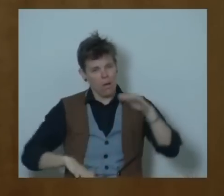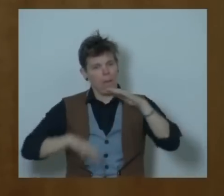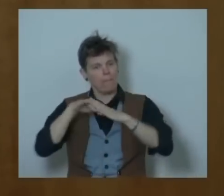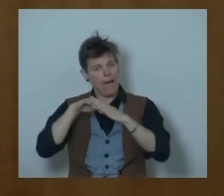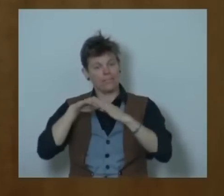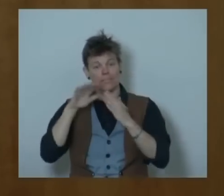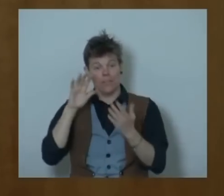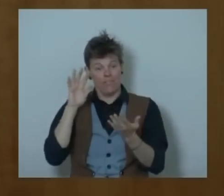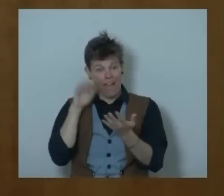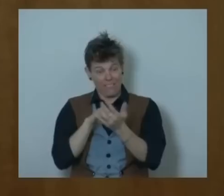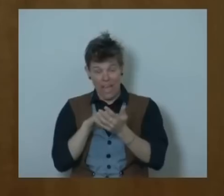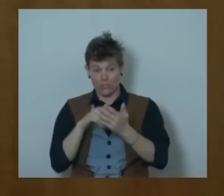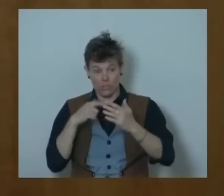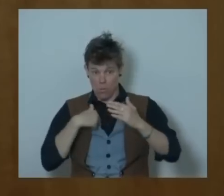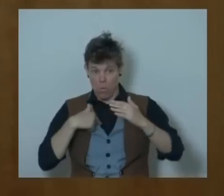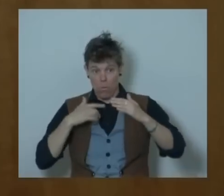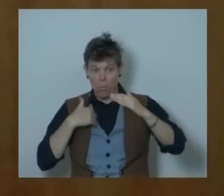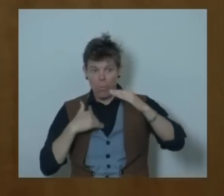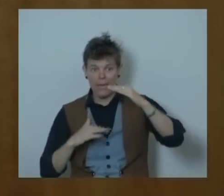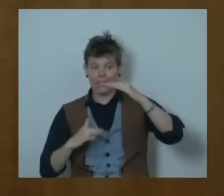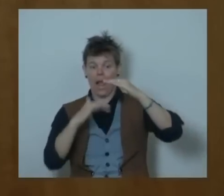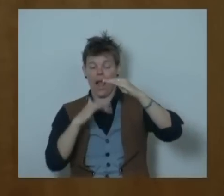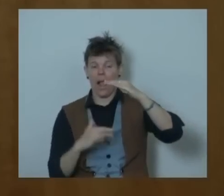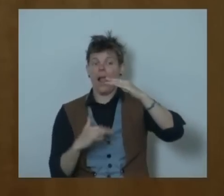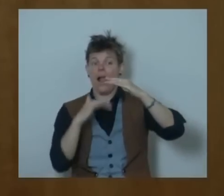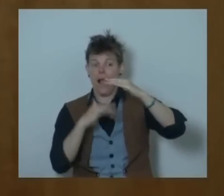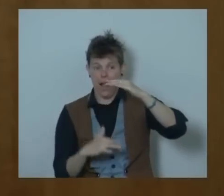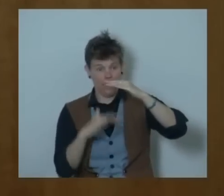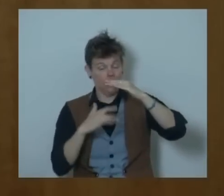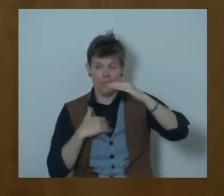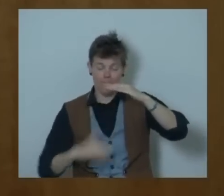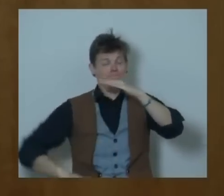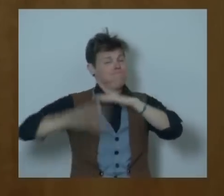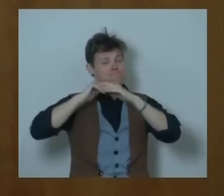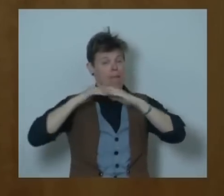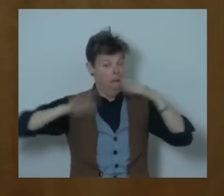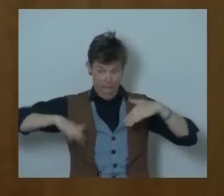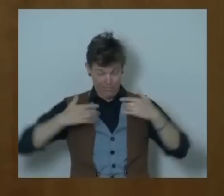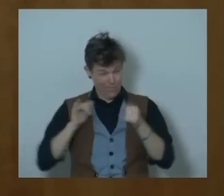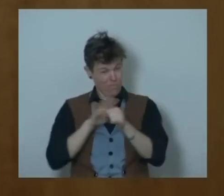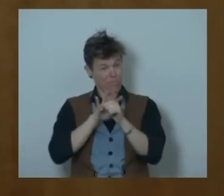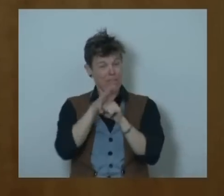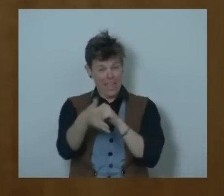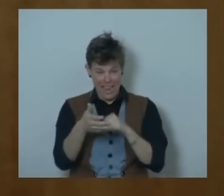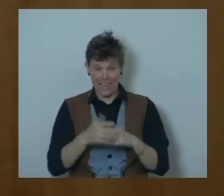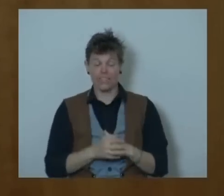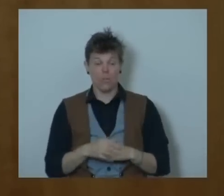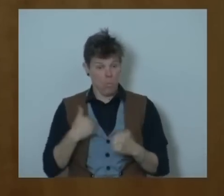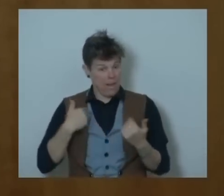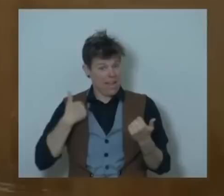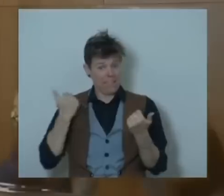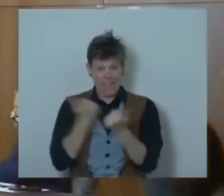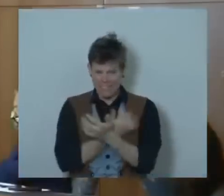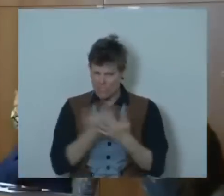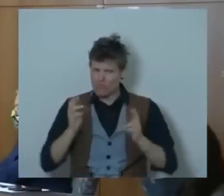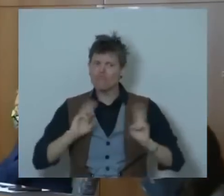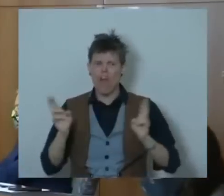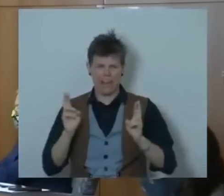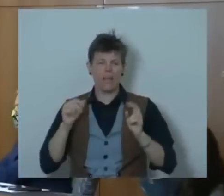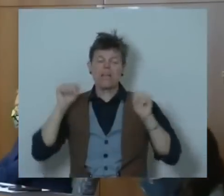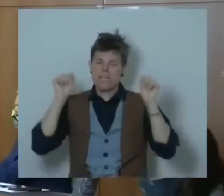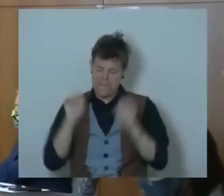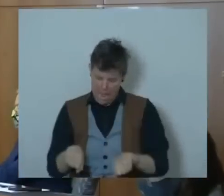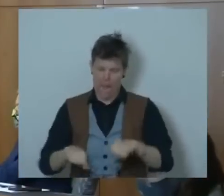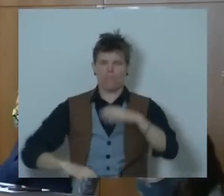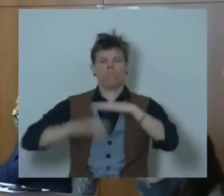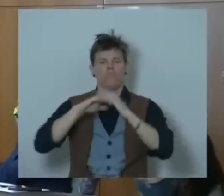there are factors that influence that. But if we could, if we had everything, that's how good we are right now. Thank you. Thank you,